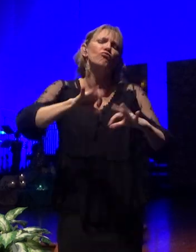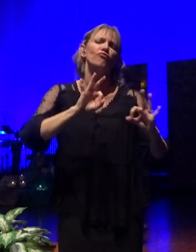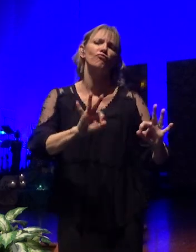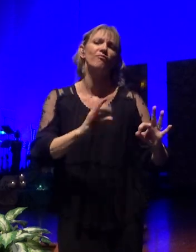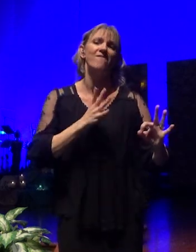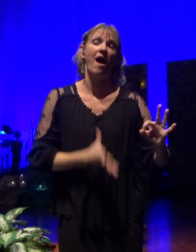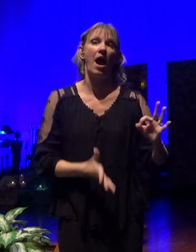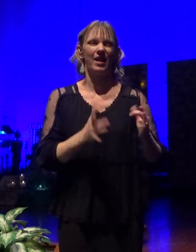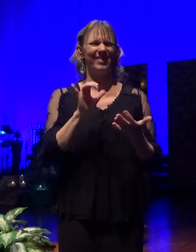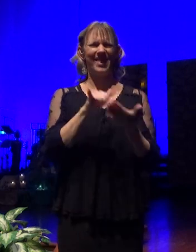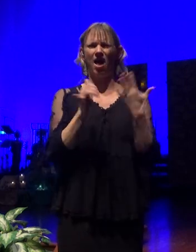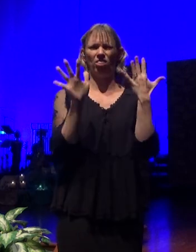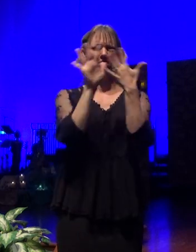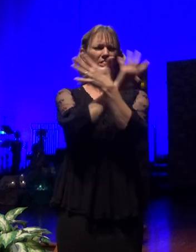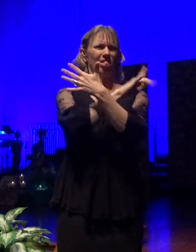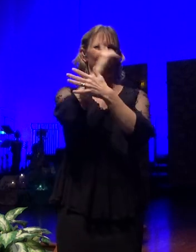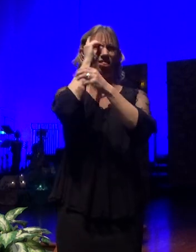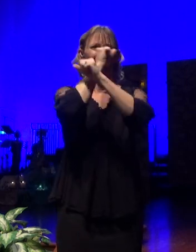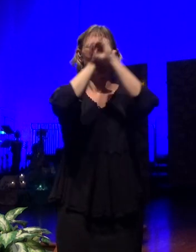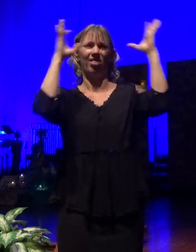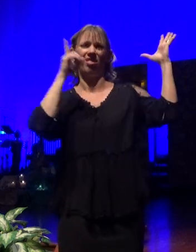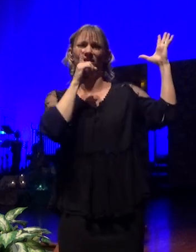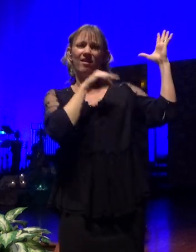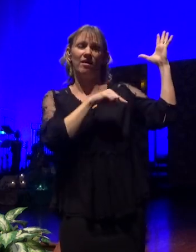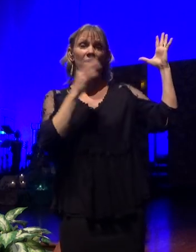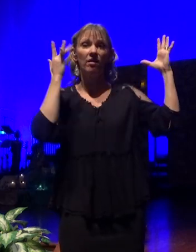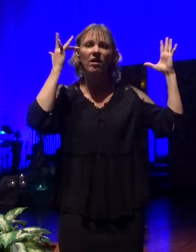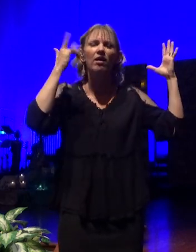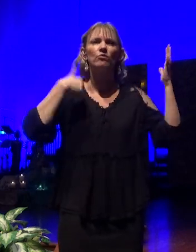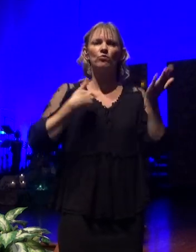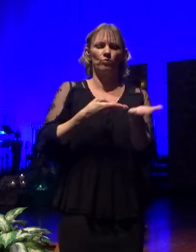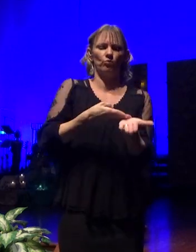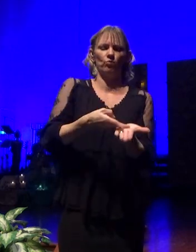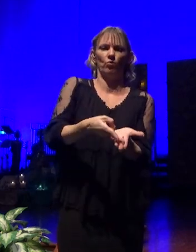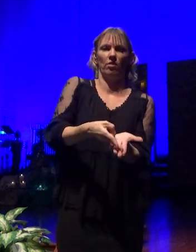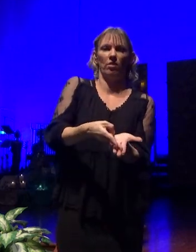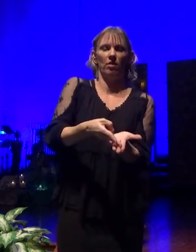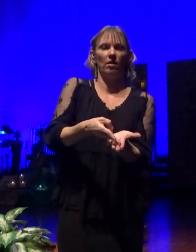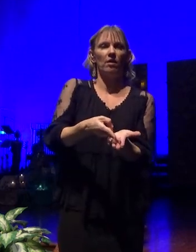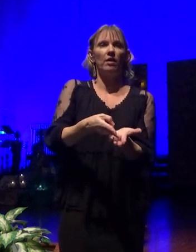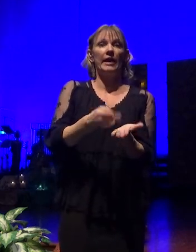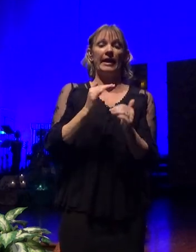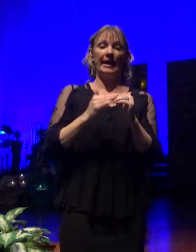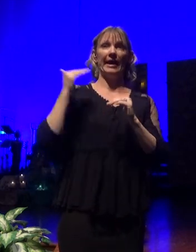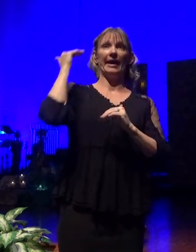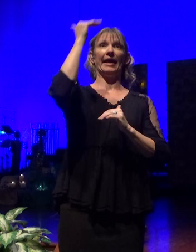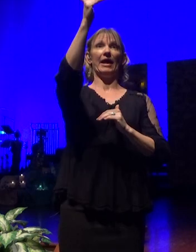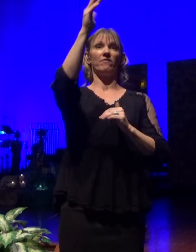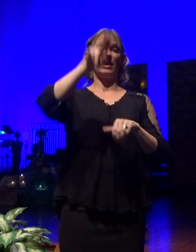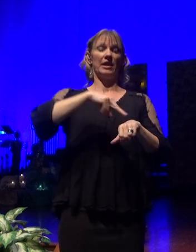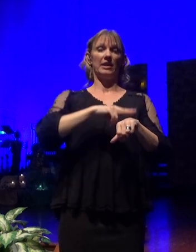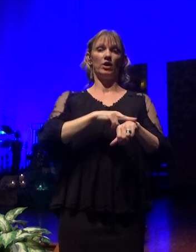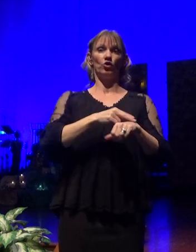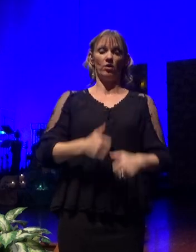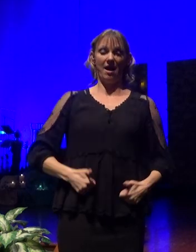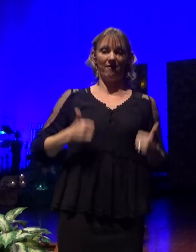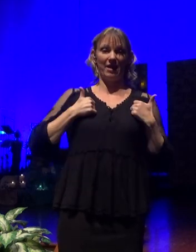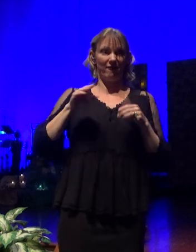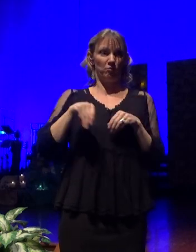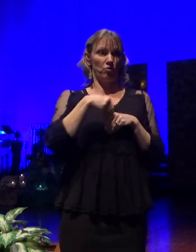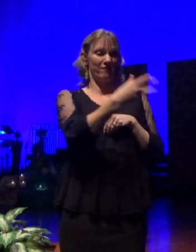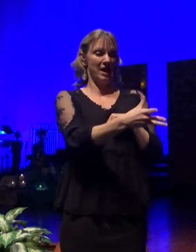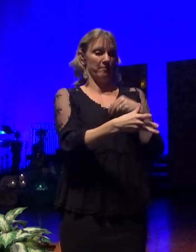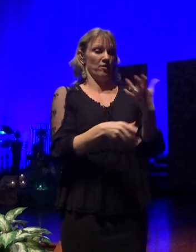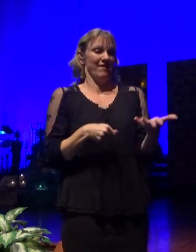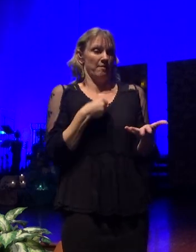an illusion that is, because the truth is, when the infinite nature of life is providing all that good for